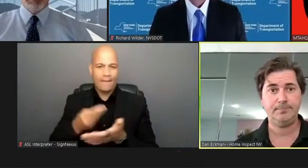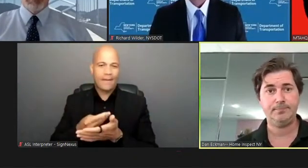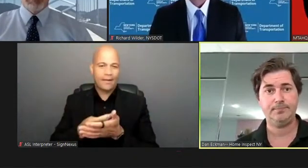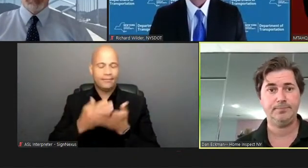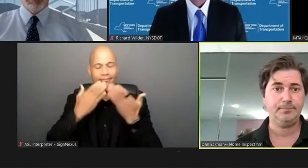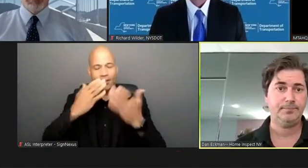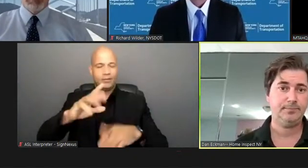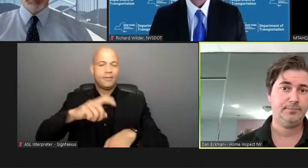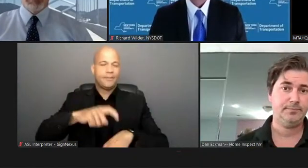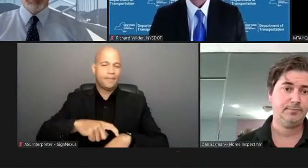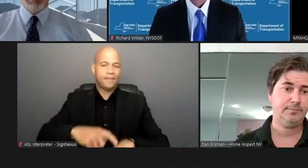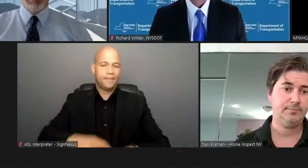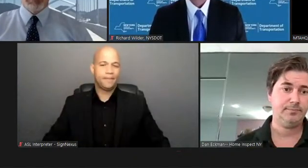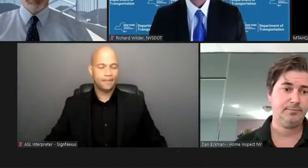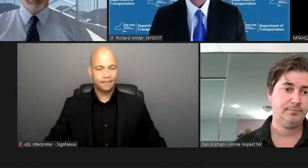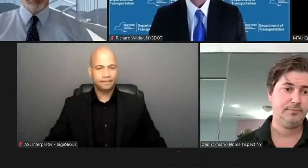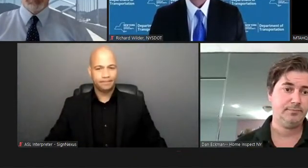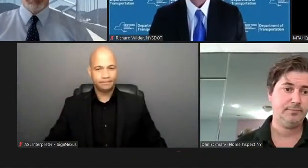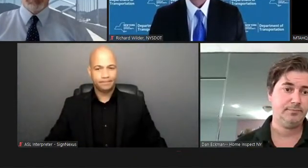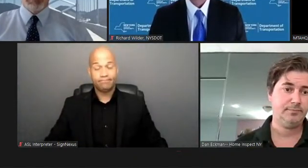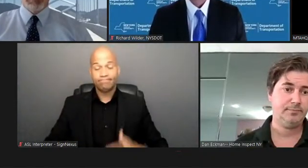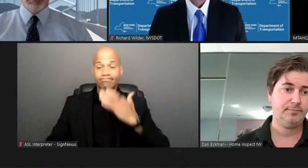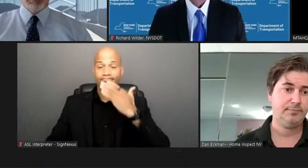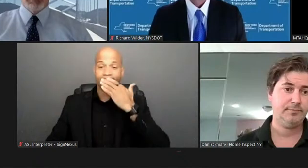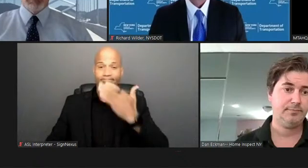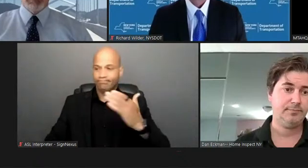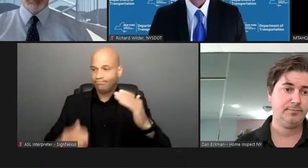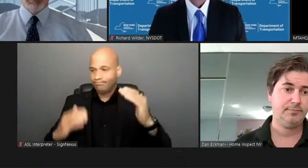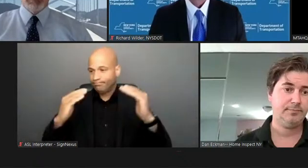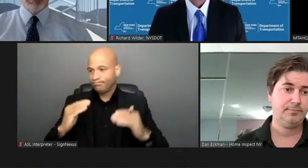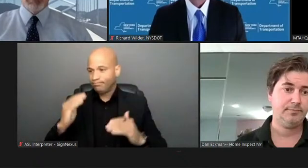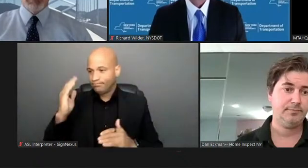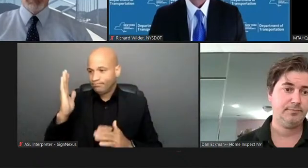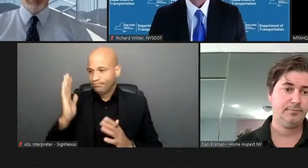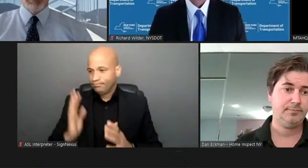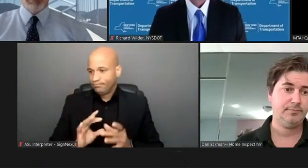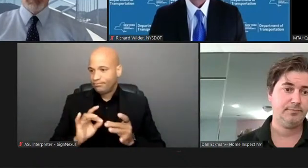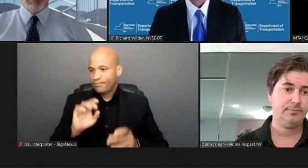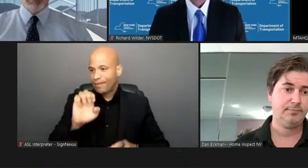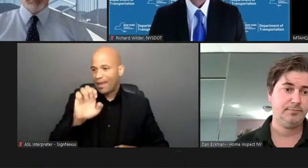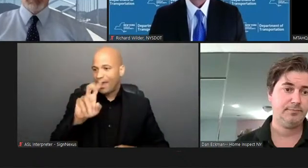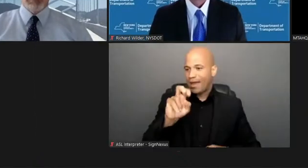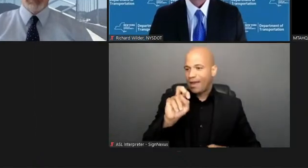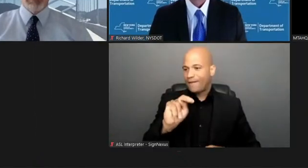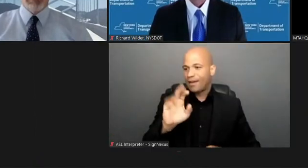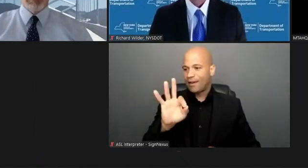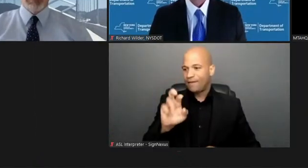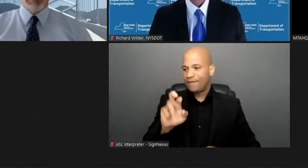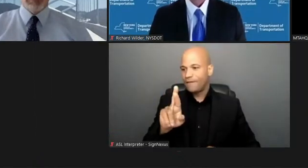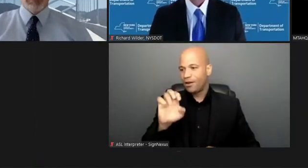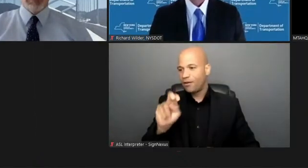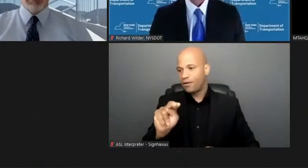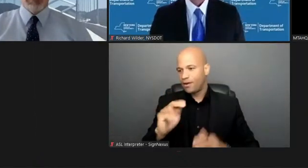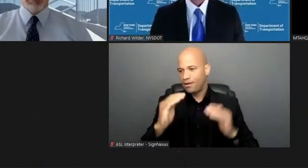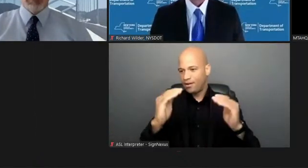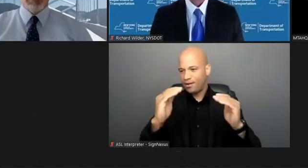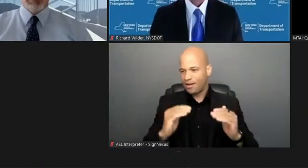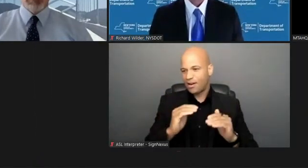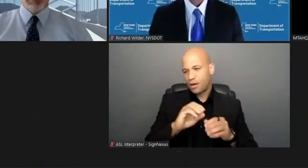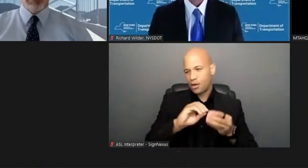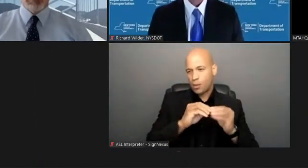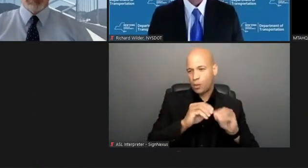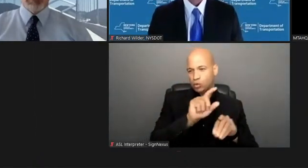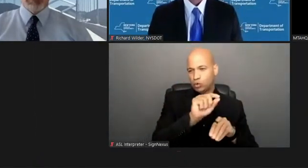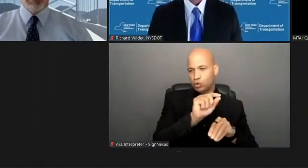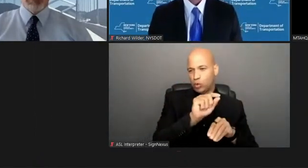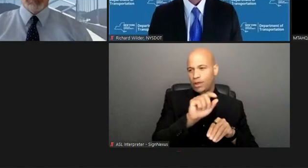time thank you our next speaker is Evan furrer followed by our 20th speaker on the